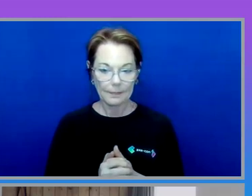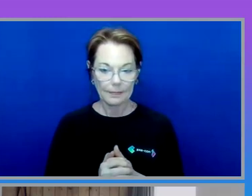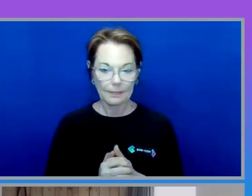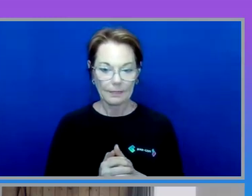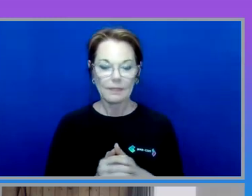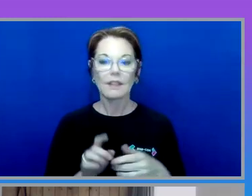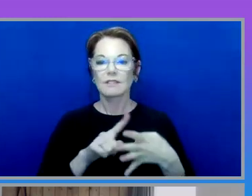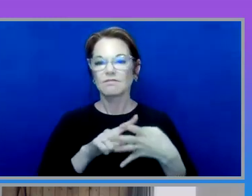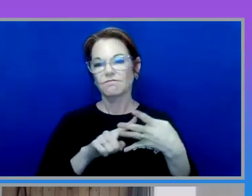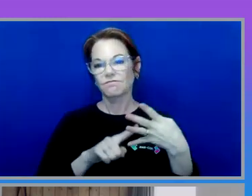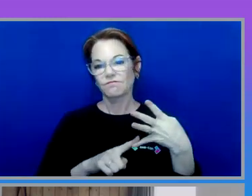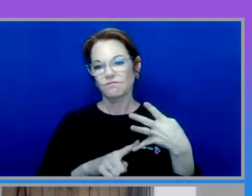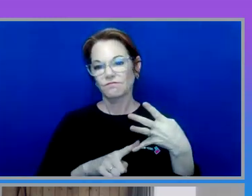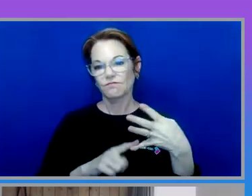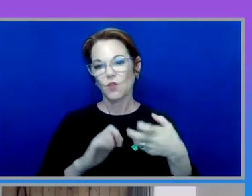there's 4 issues here.